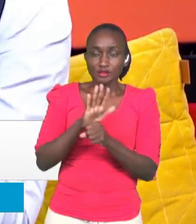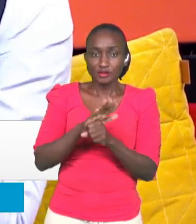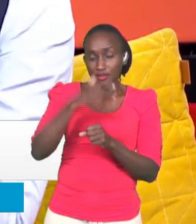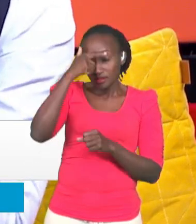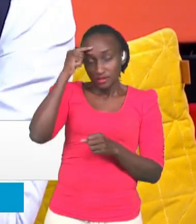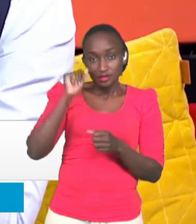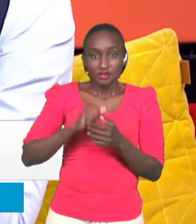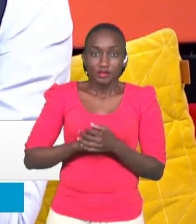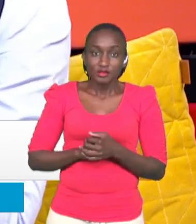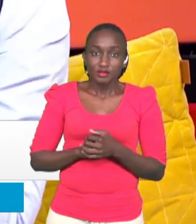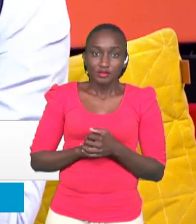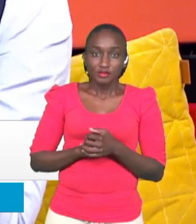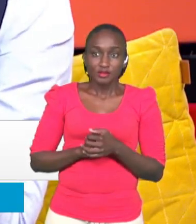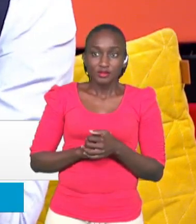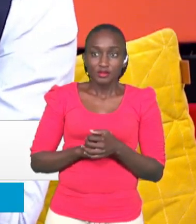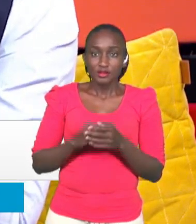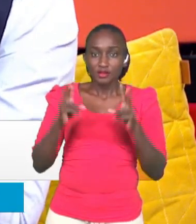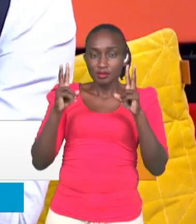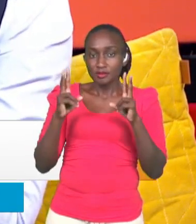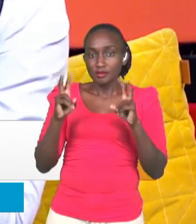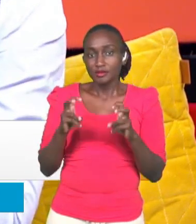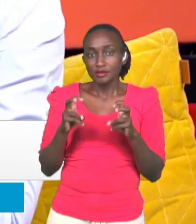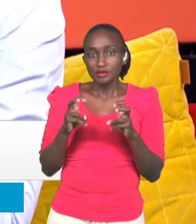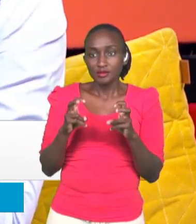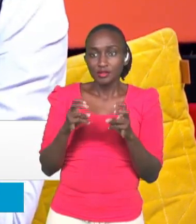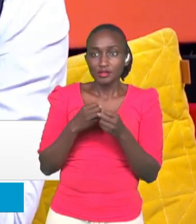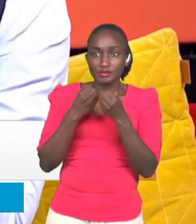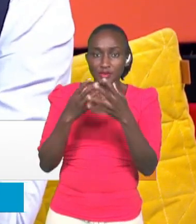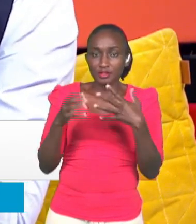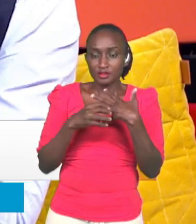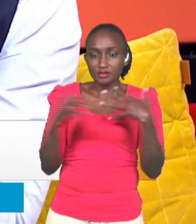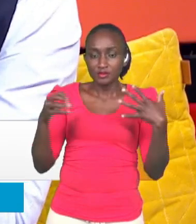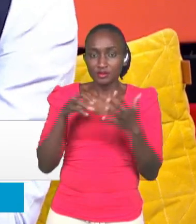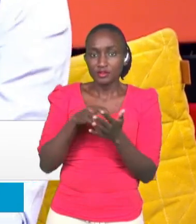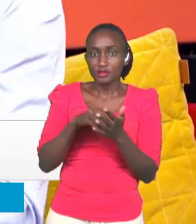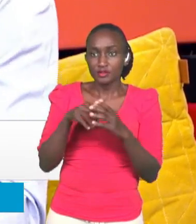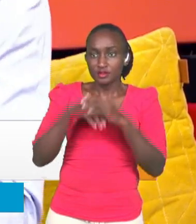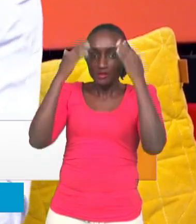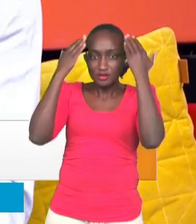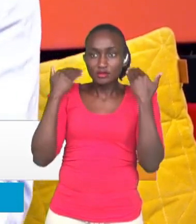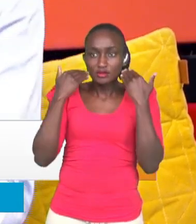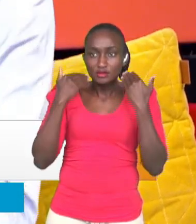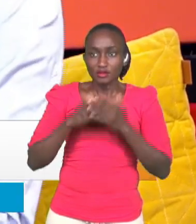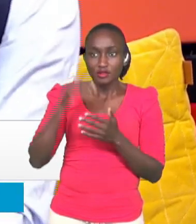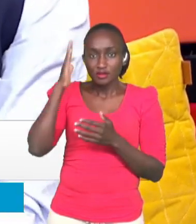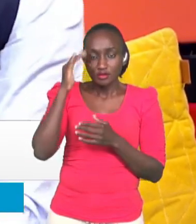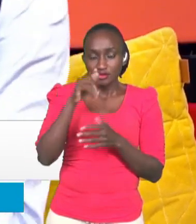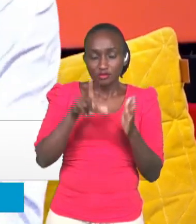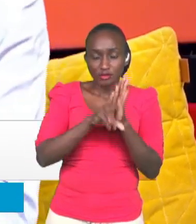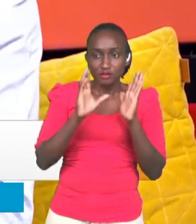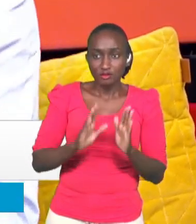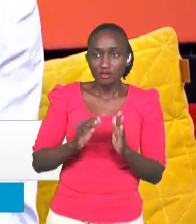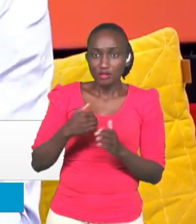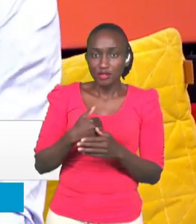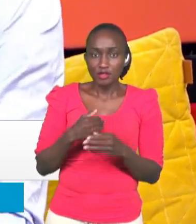because now, is it a matter of maybe there's so many divorce cases in the courts? And you as a lawyer, I'm very sure you've actually